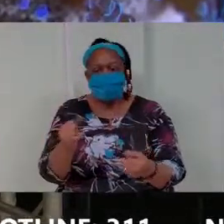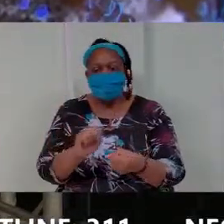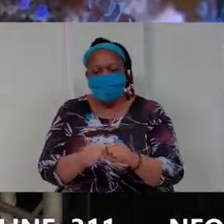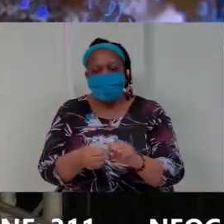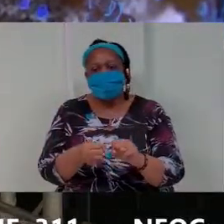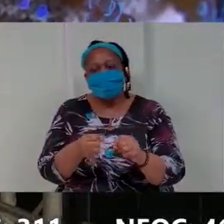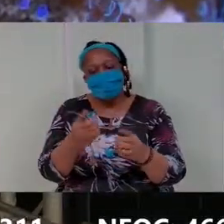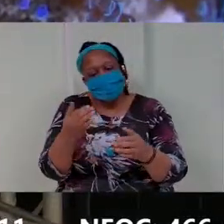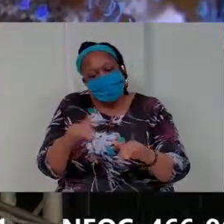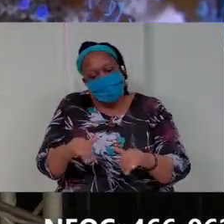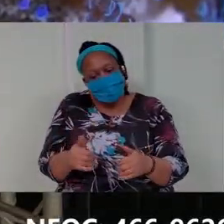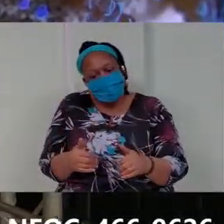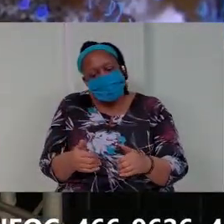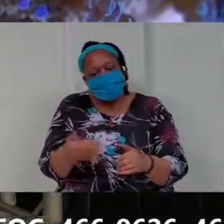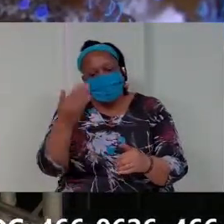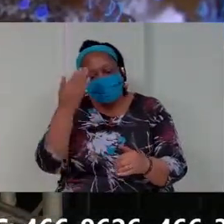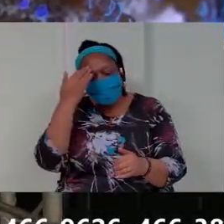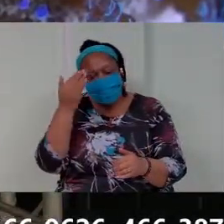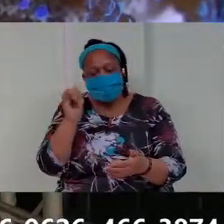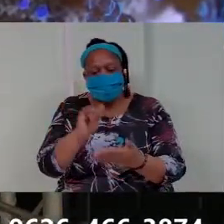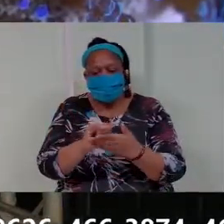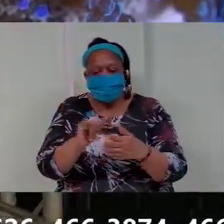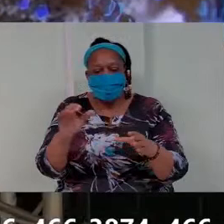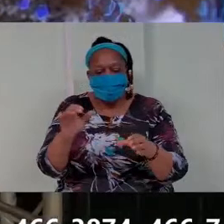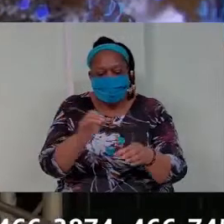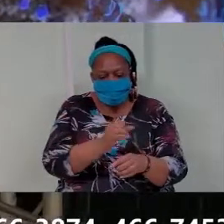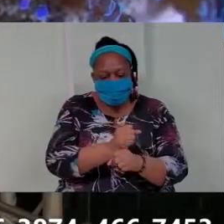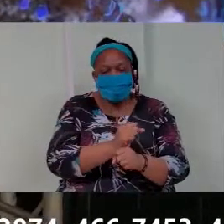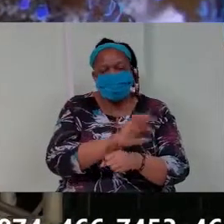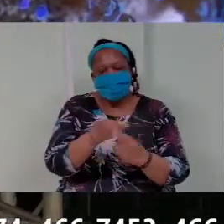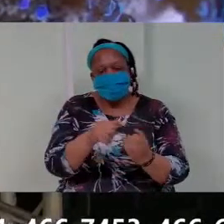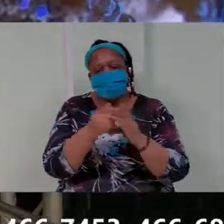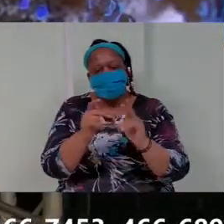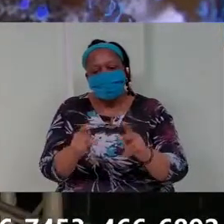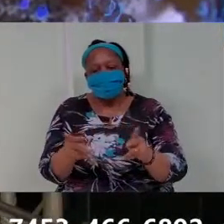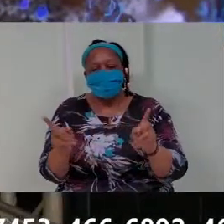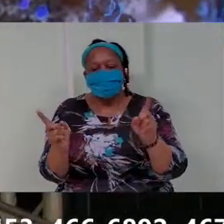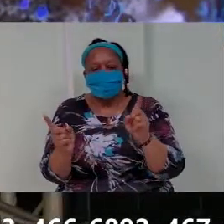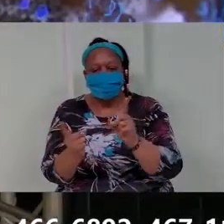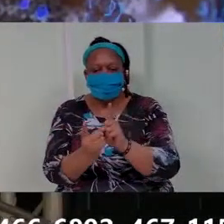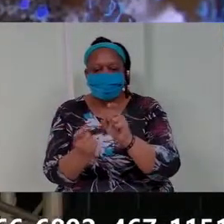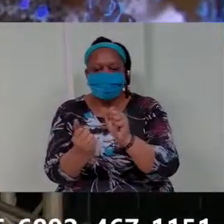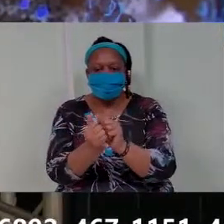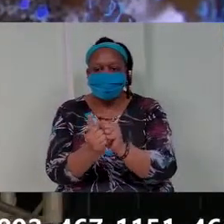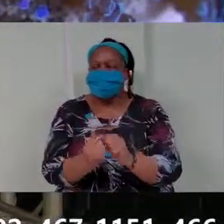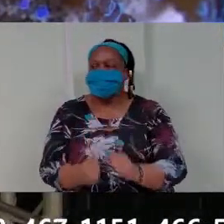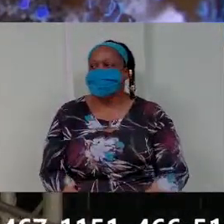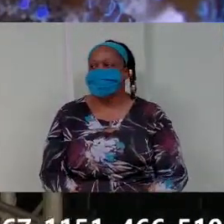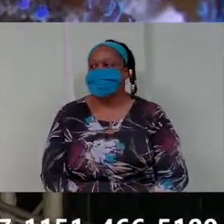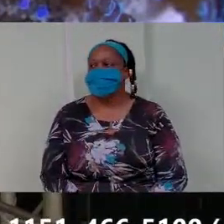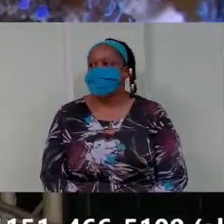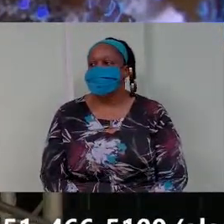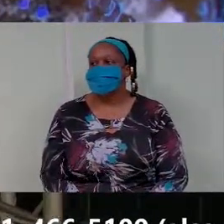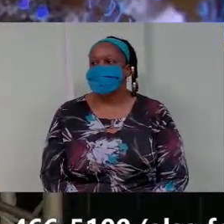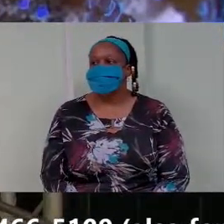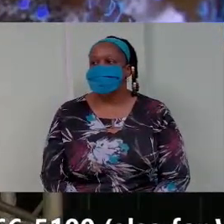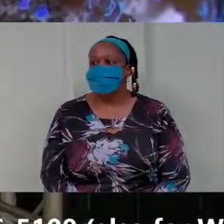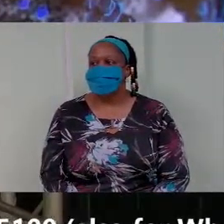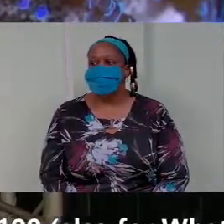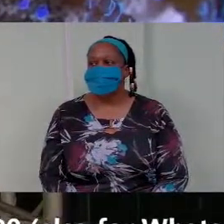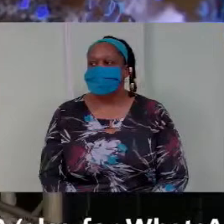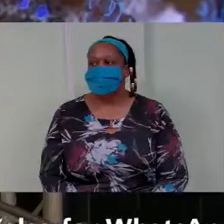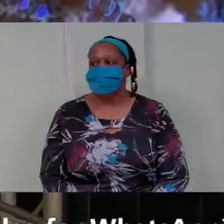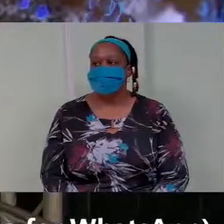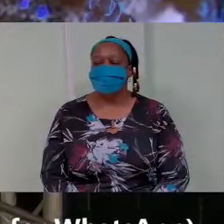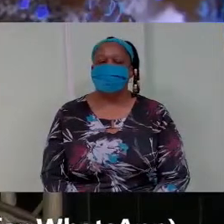So we are thankful for that question. It's a very important question. And what I want to say is that the